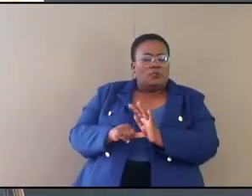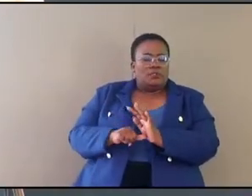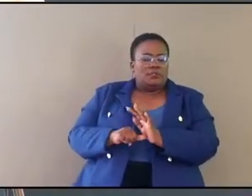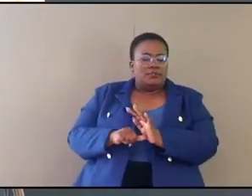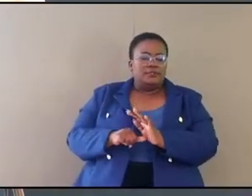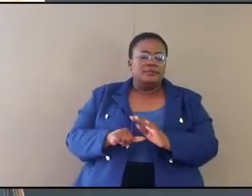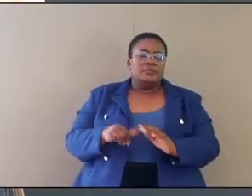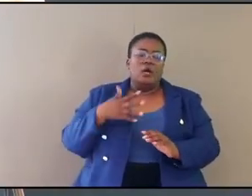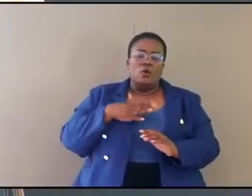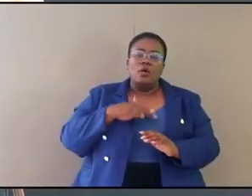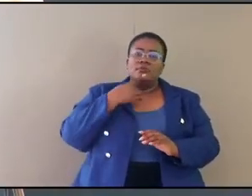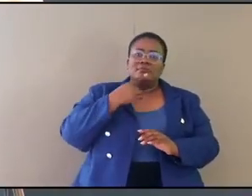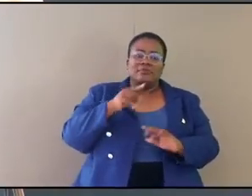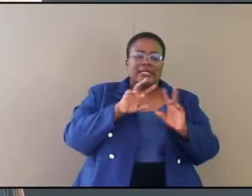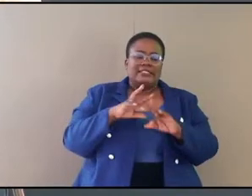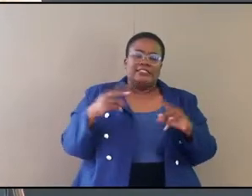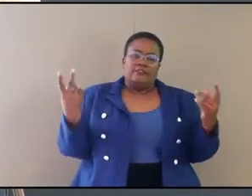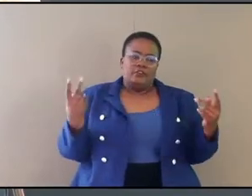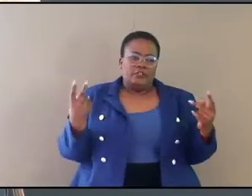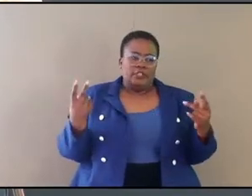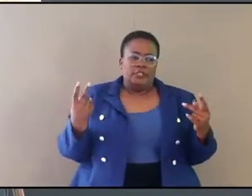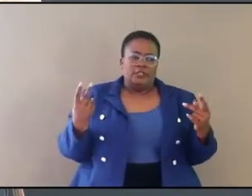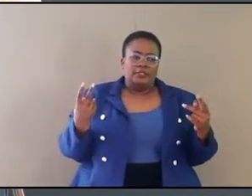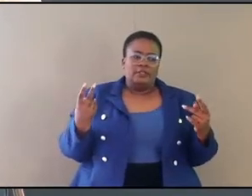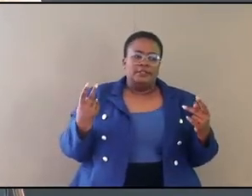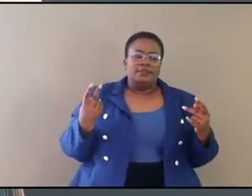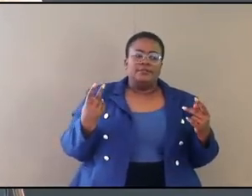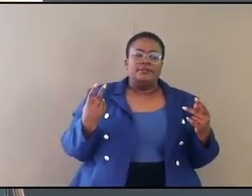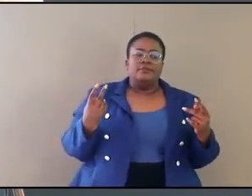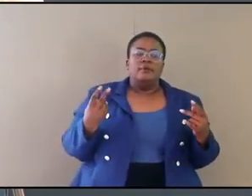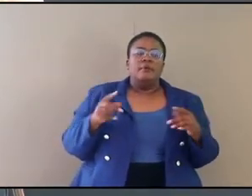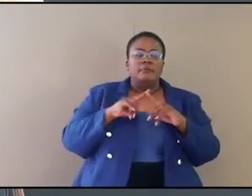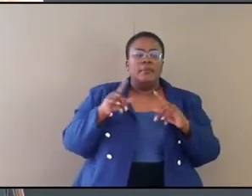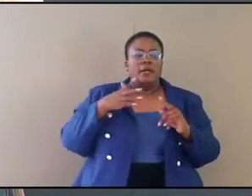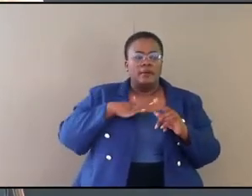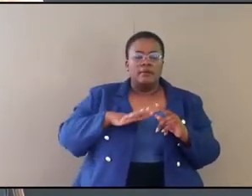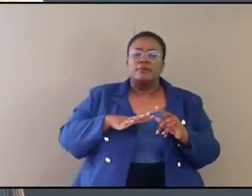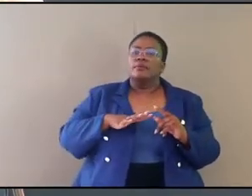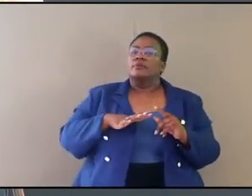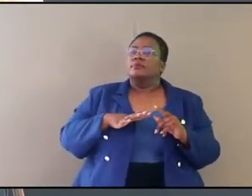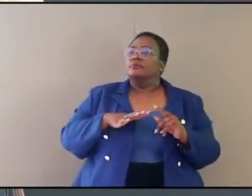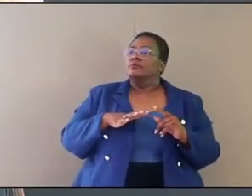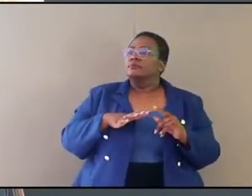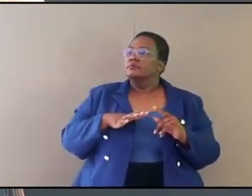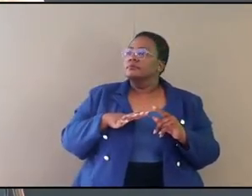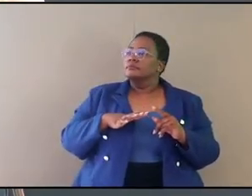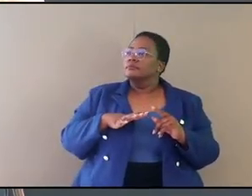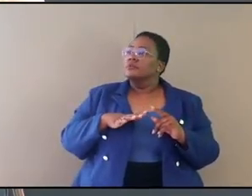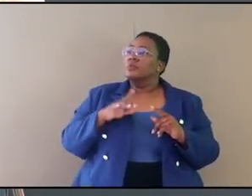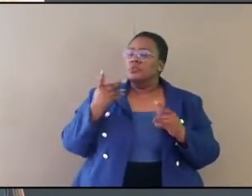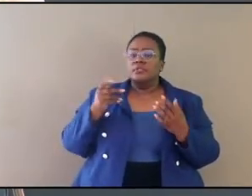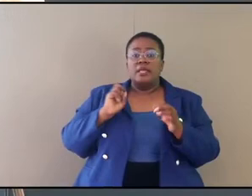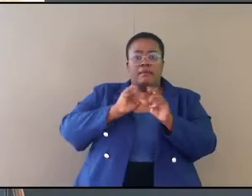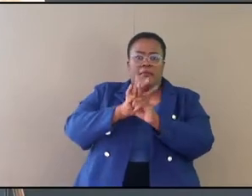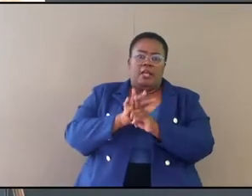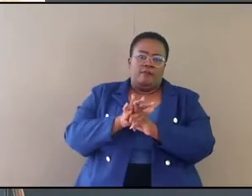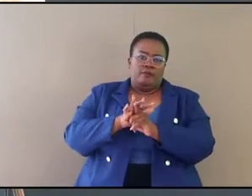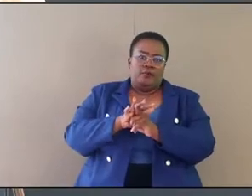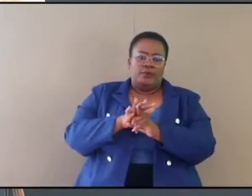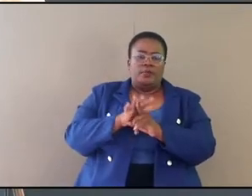put slightly differently. Not different to what you said, but I want to make it impactful in this way.